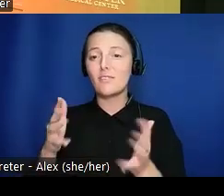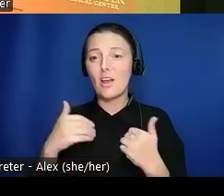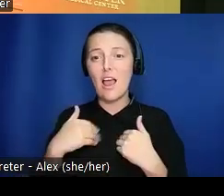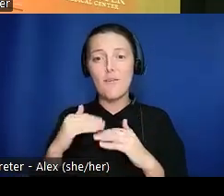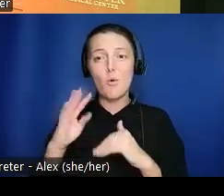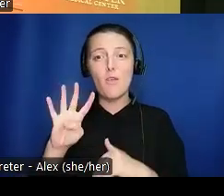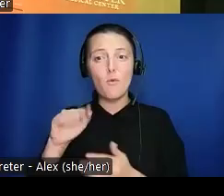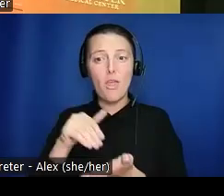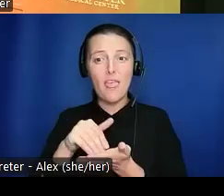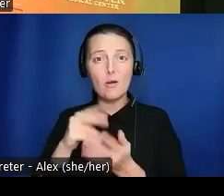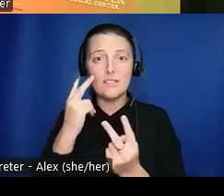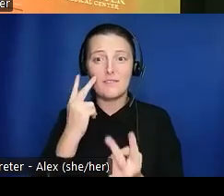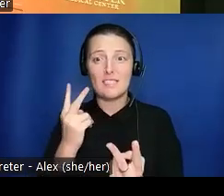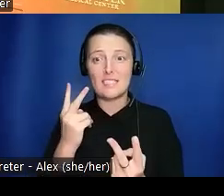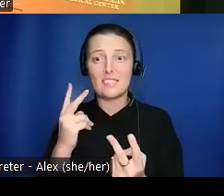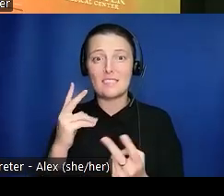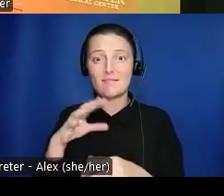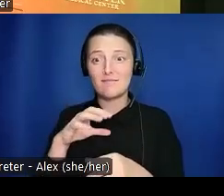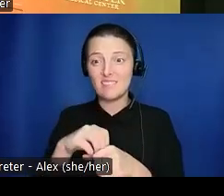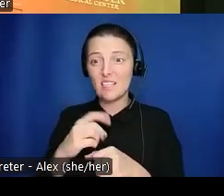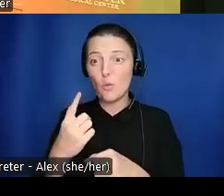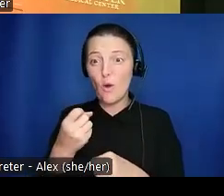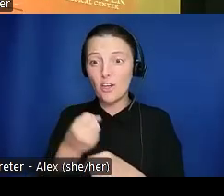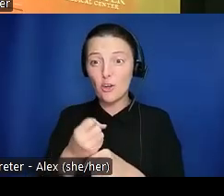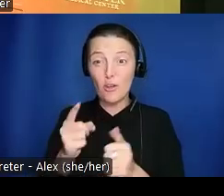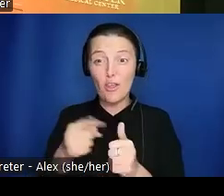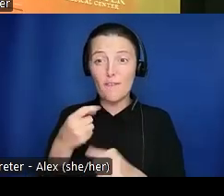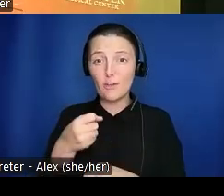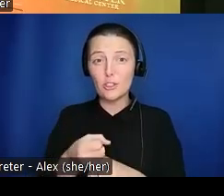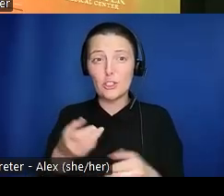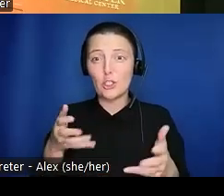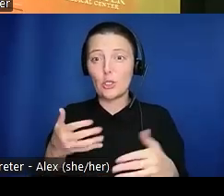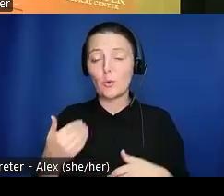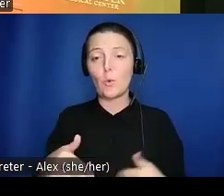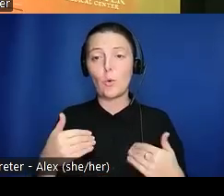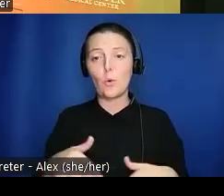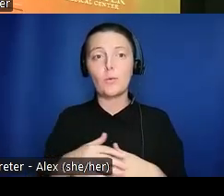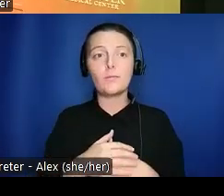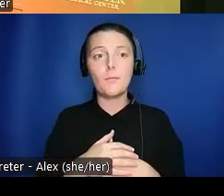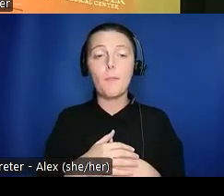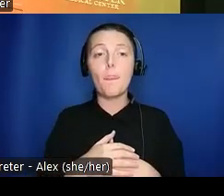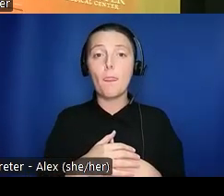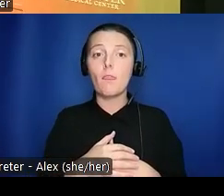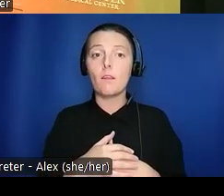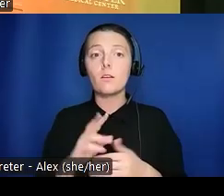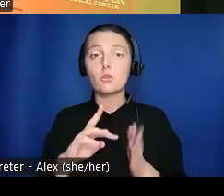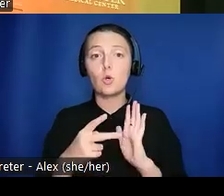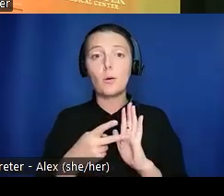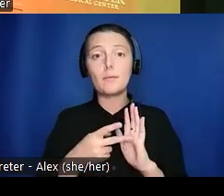the first year alone. And that has led to decrease in CPAP